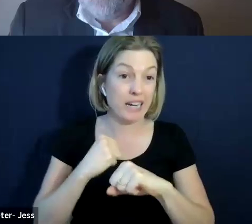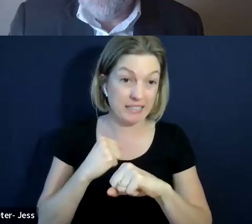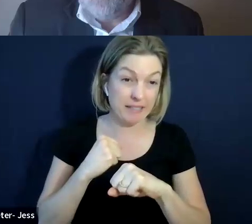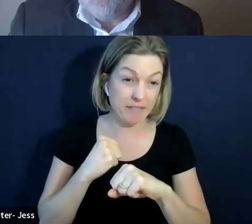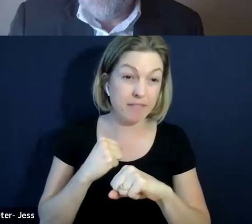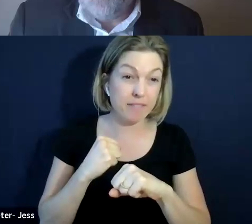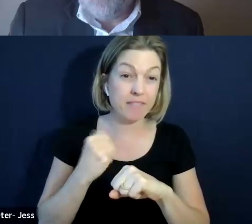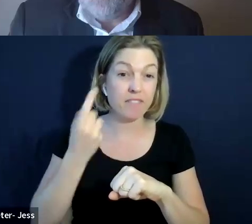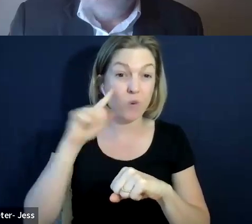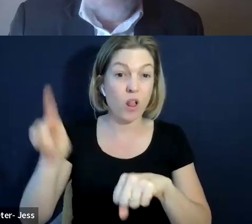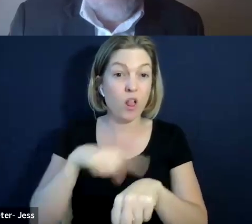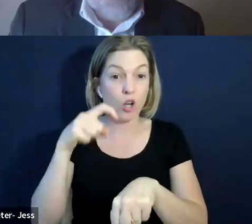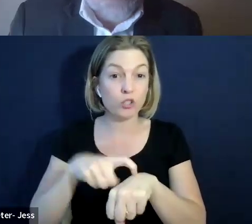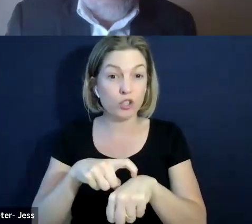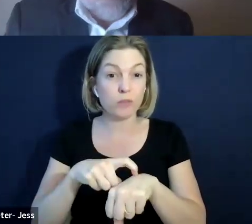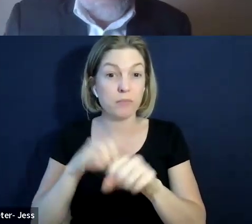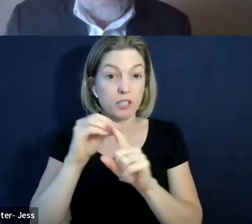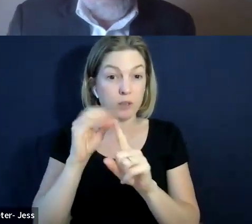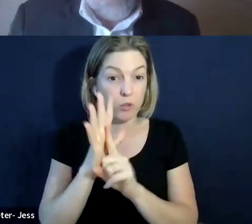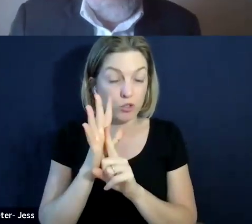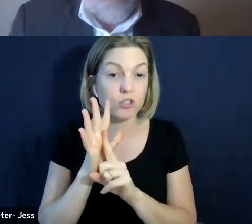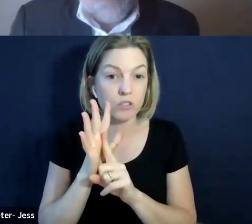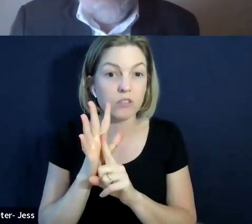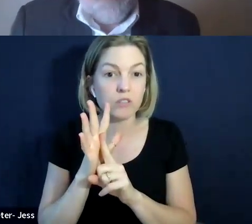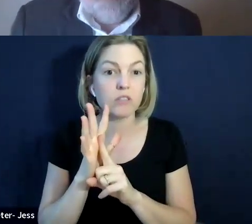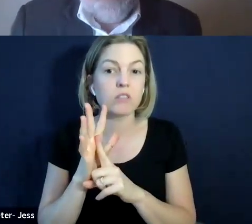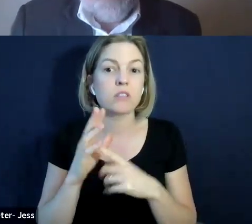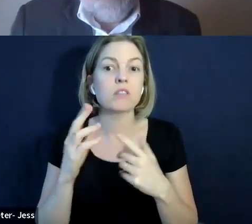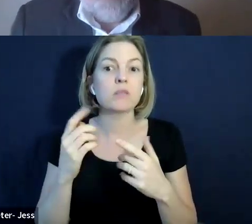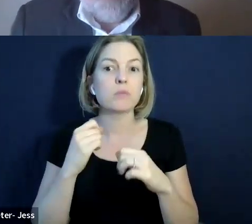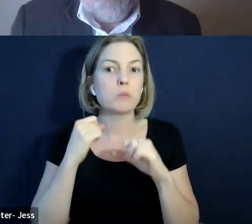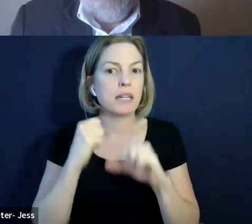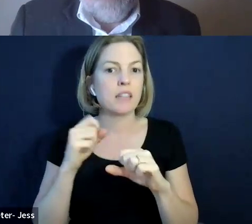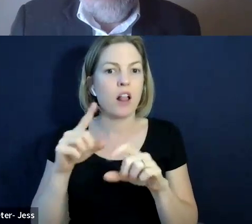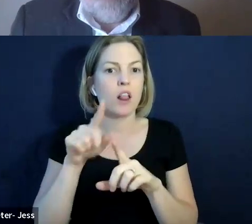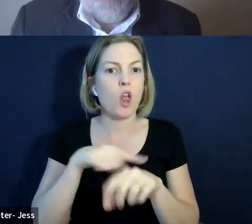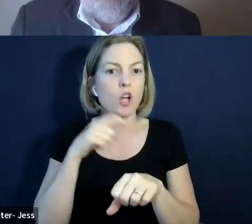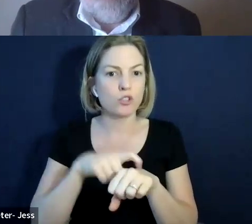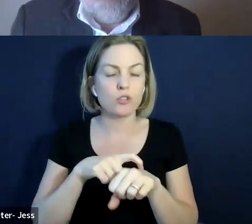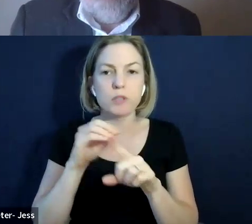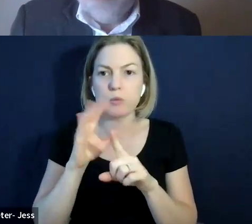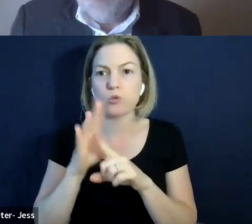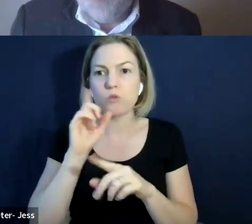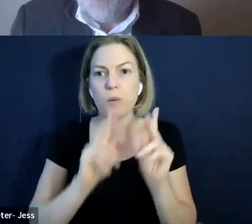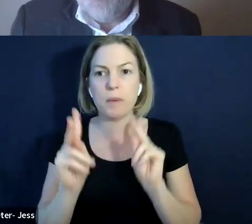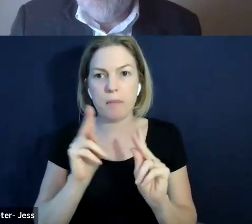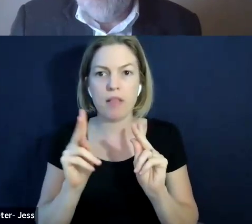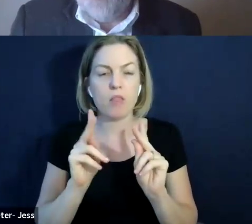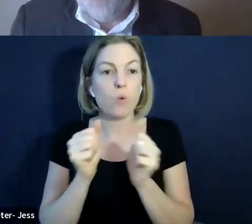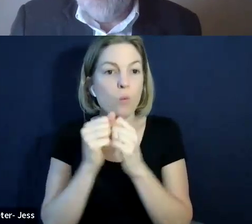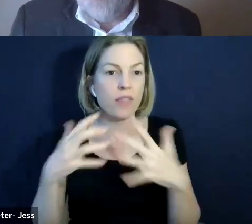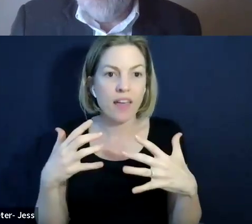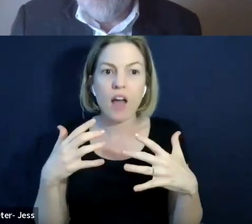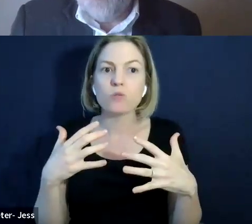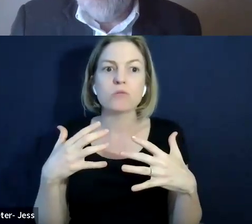of a long-term exposure. And that's a protective of a long-term exposure for people, you know, without